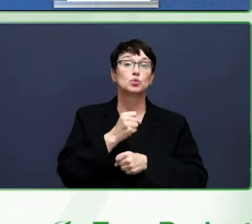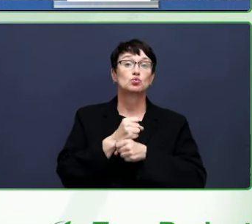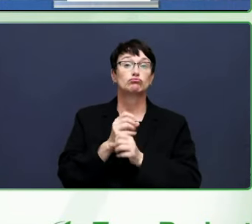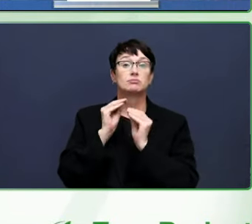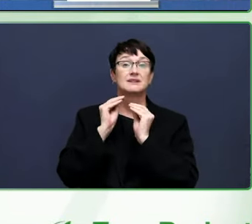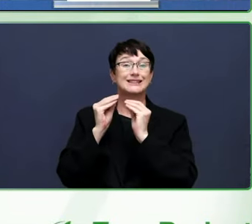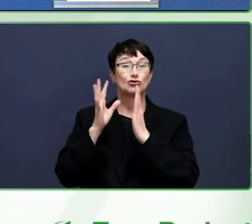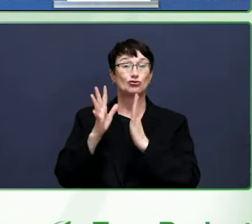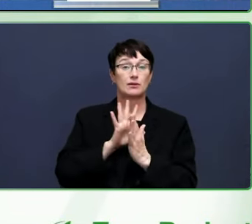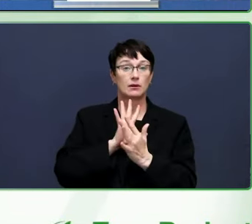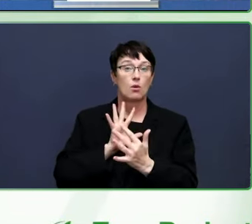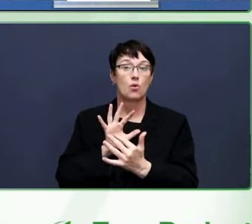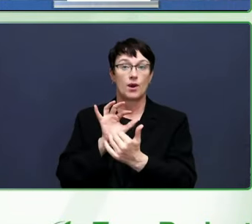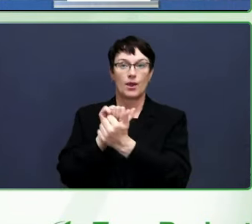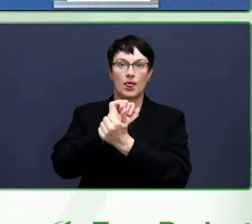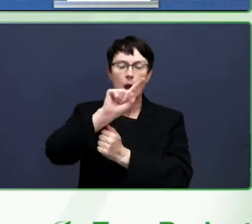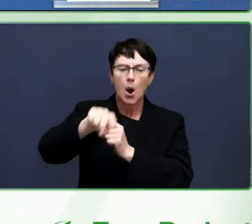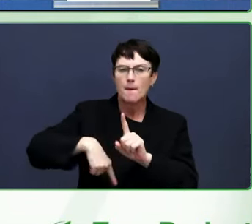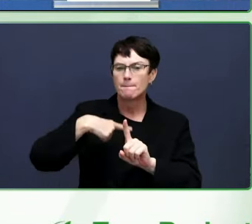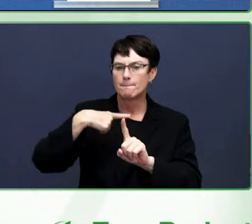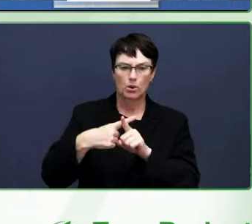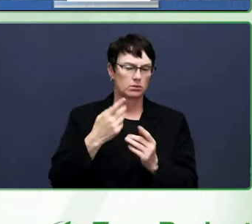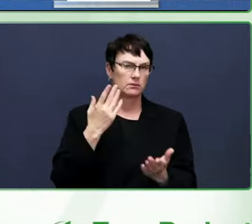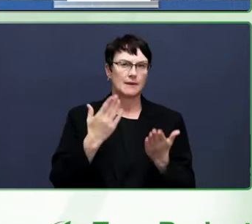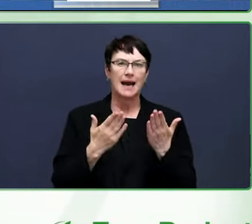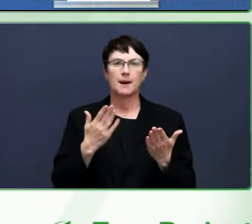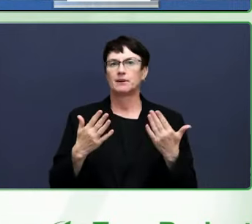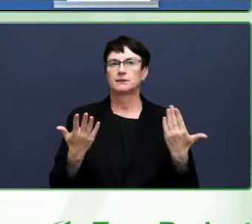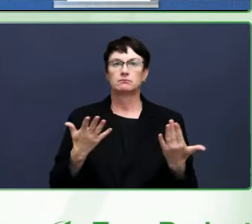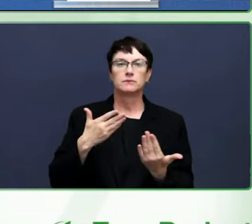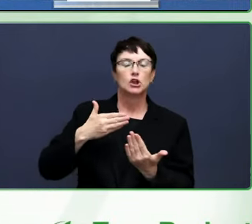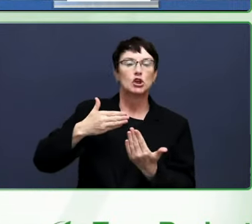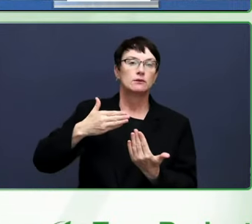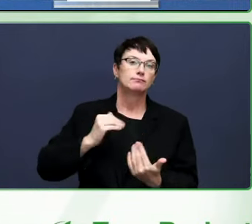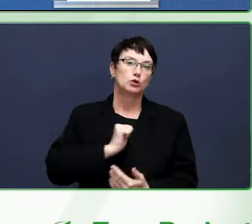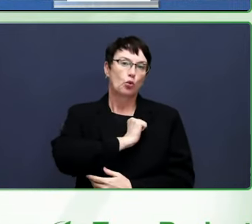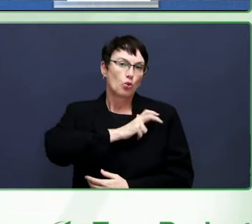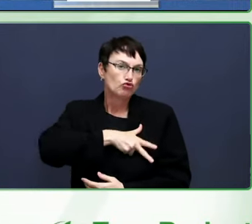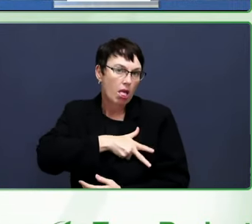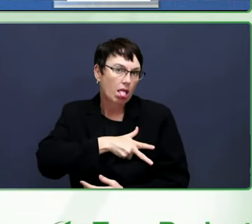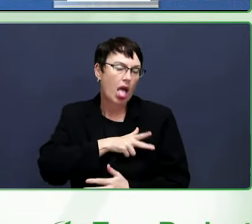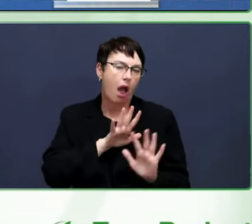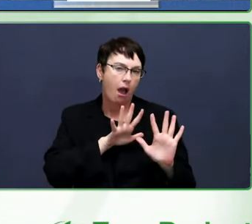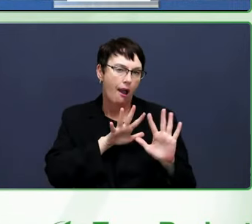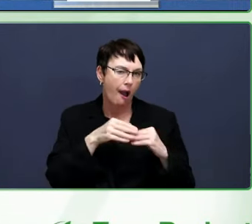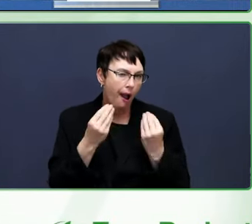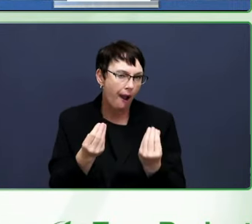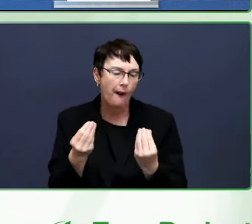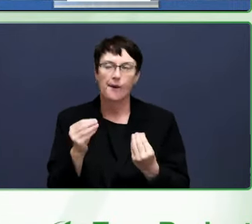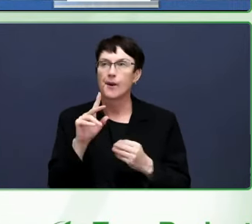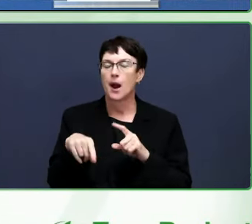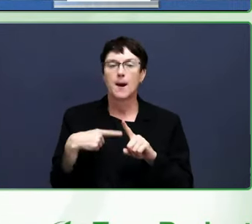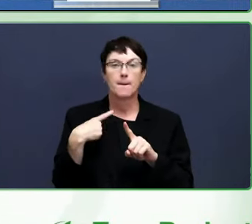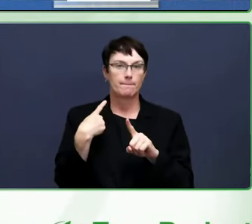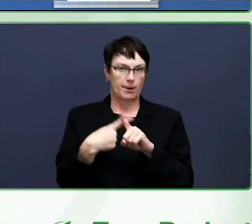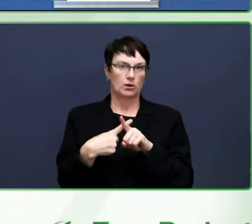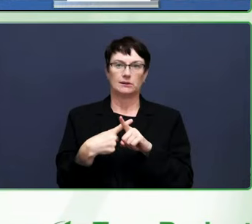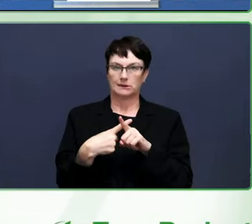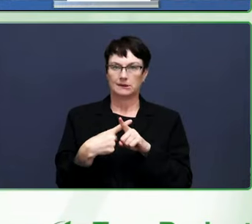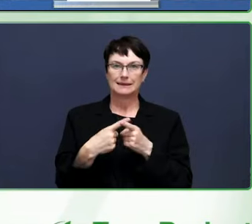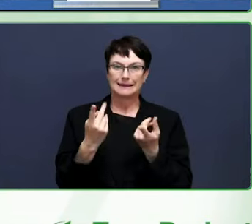with social sector and the health sector, and be focusing on preventive health and learning for all